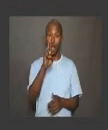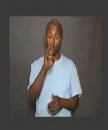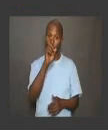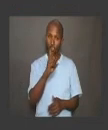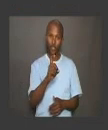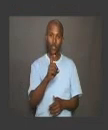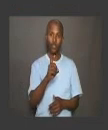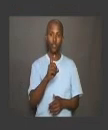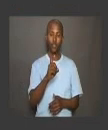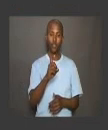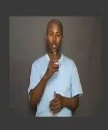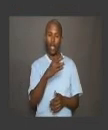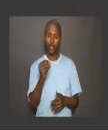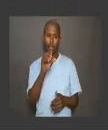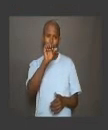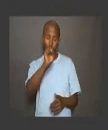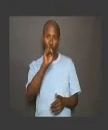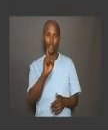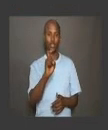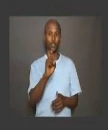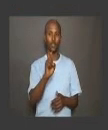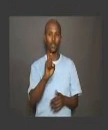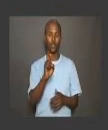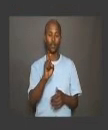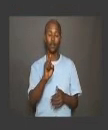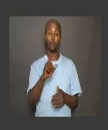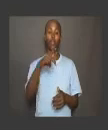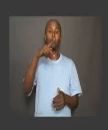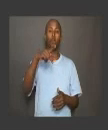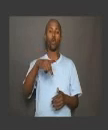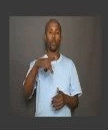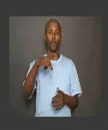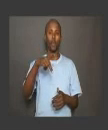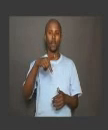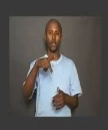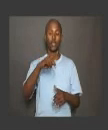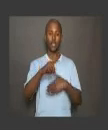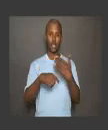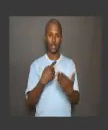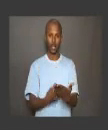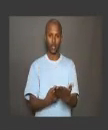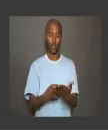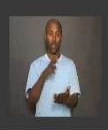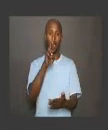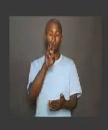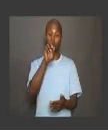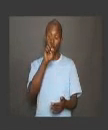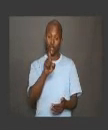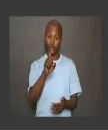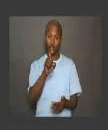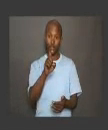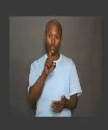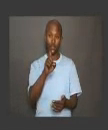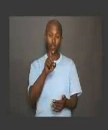of x, and S of x be polynomials such that R of x,